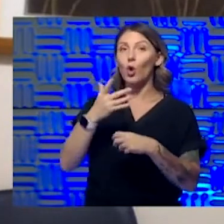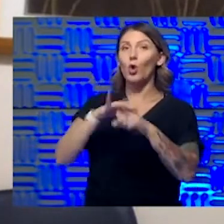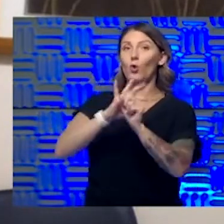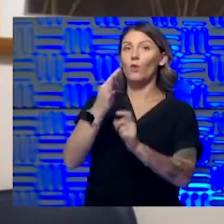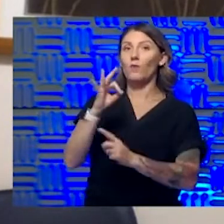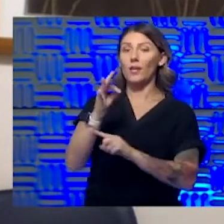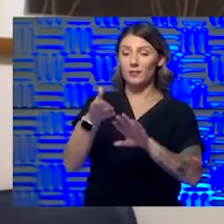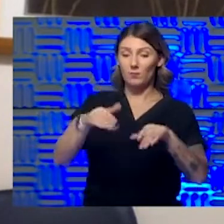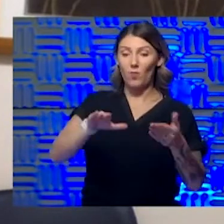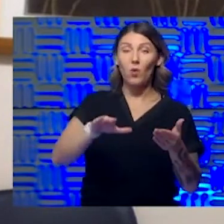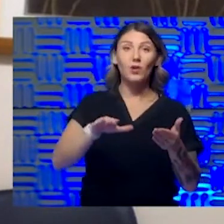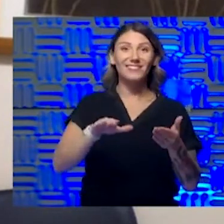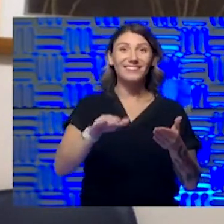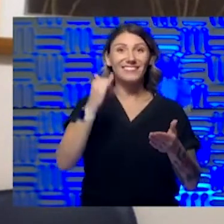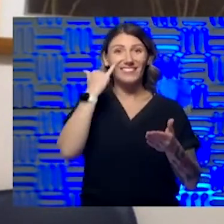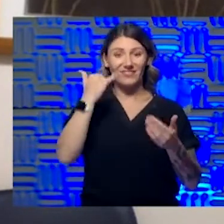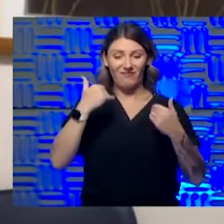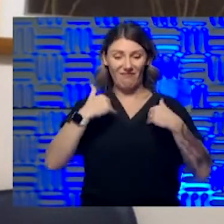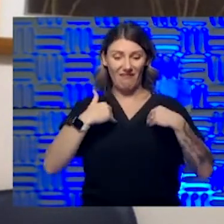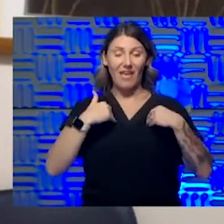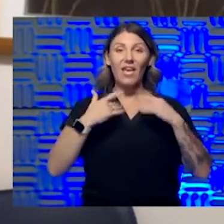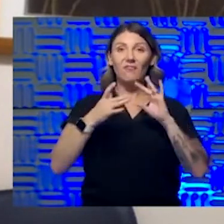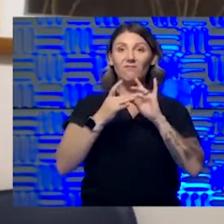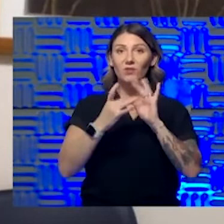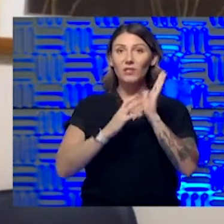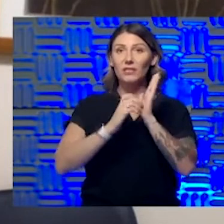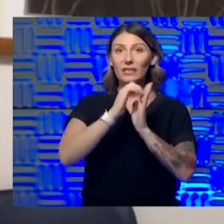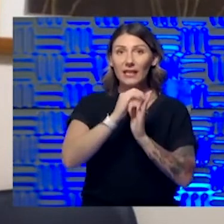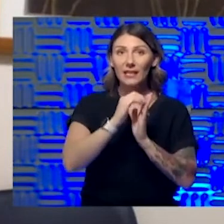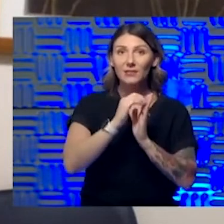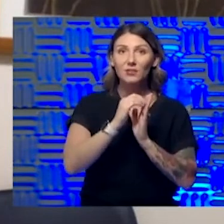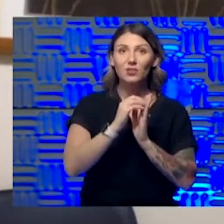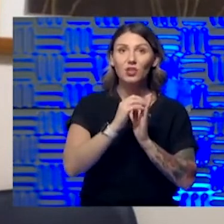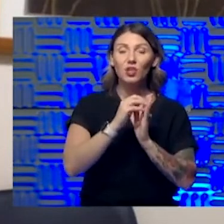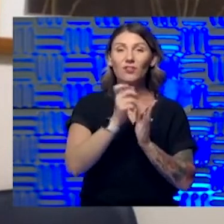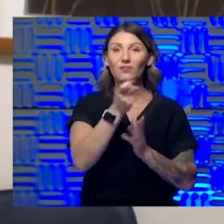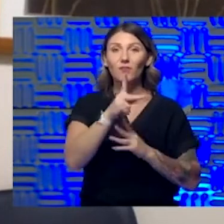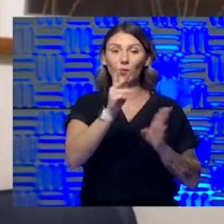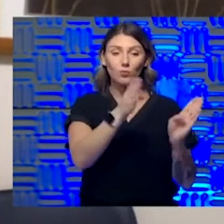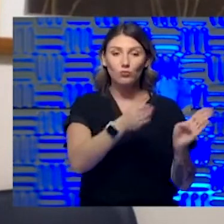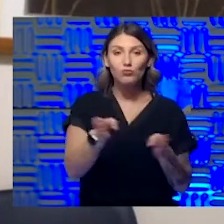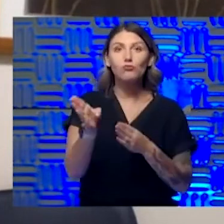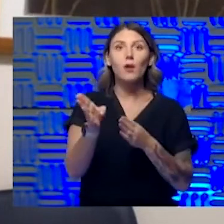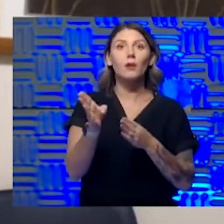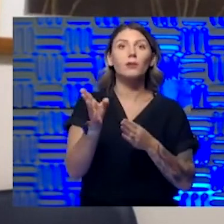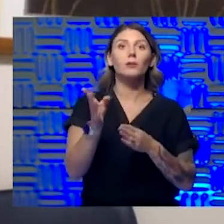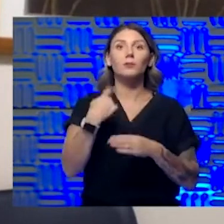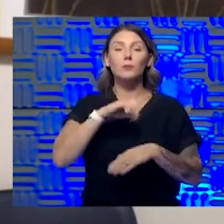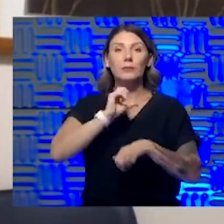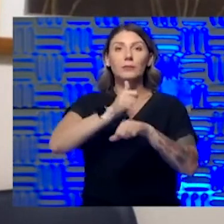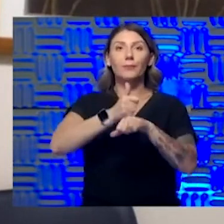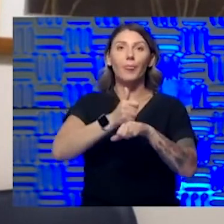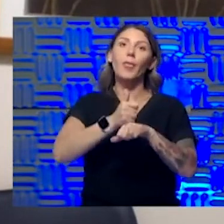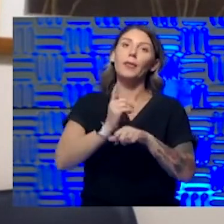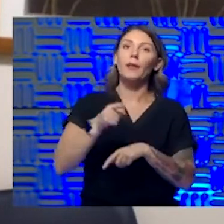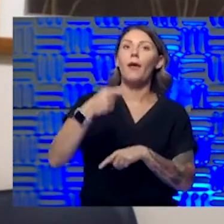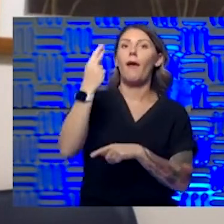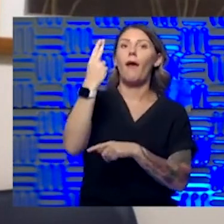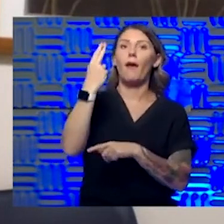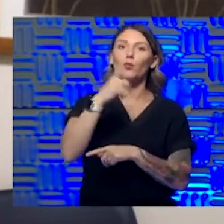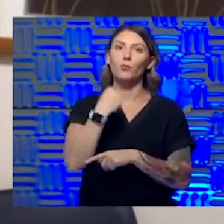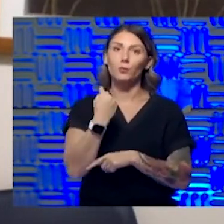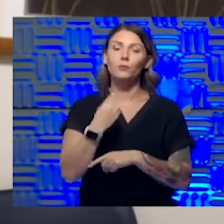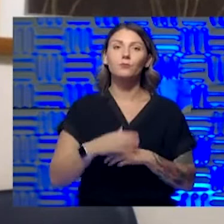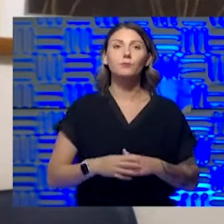diagnosis, coupled with the treatment strategies that we need to implement, it will put you at a greater risk.